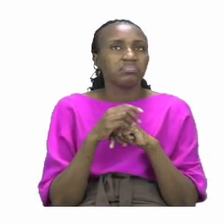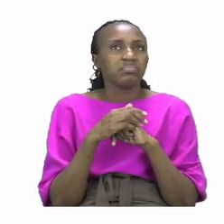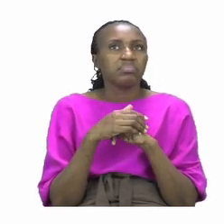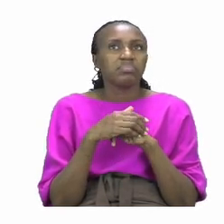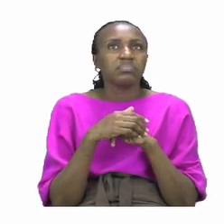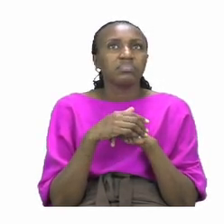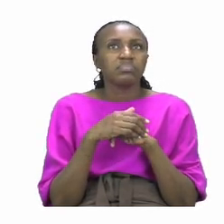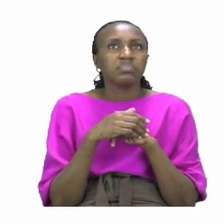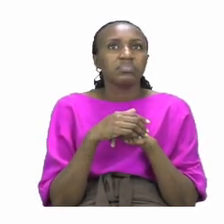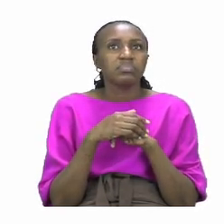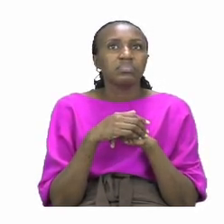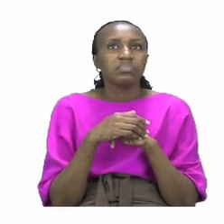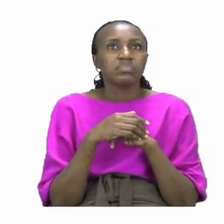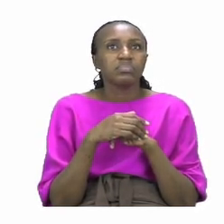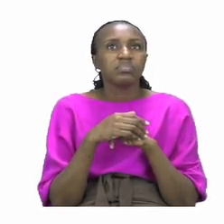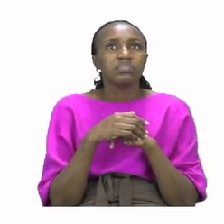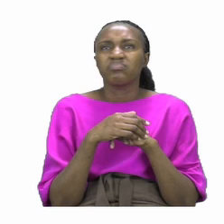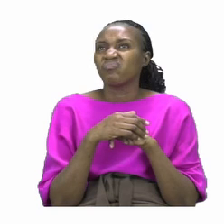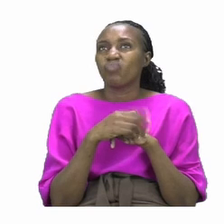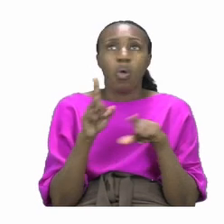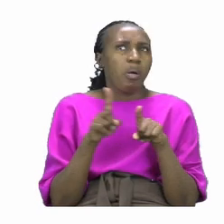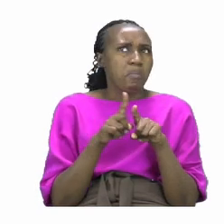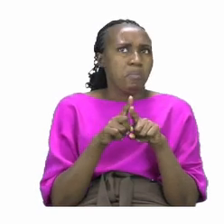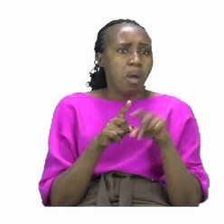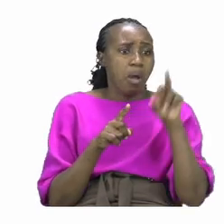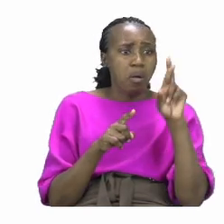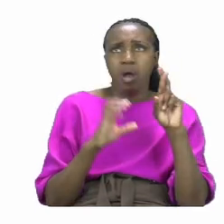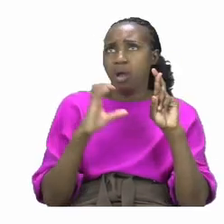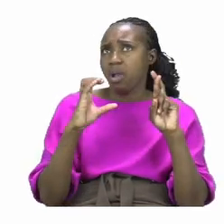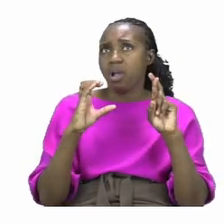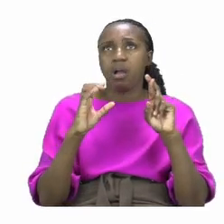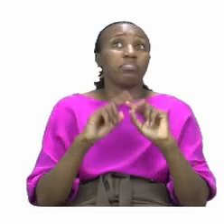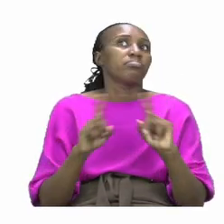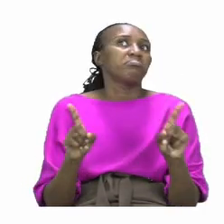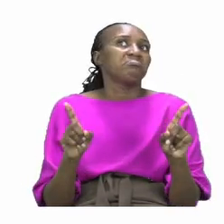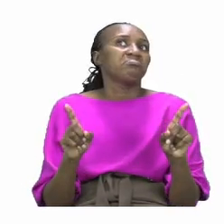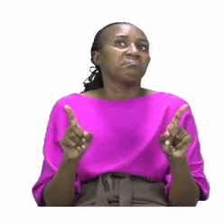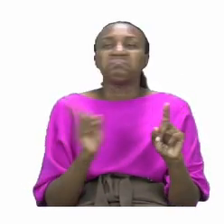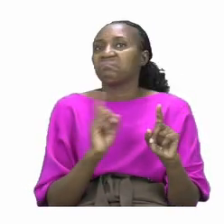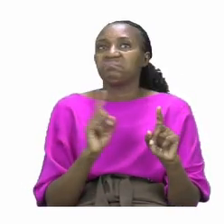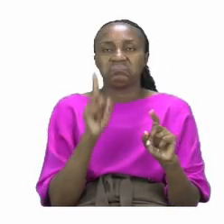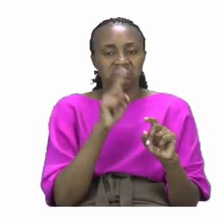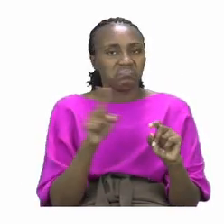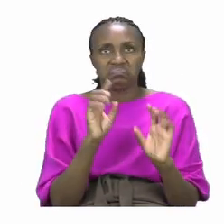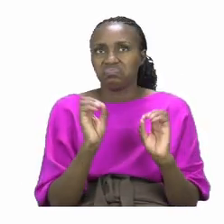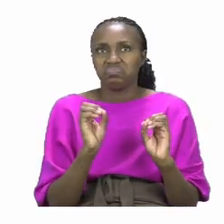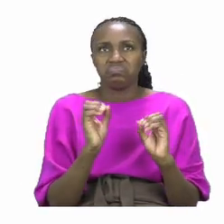Carrot. No, they don't sound like they have the same sound. So we can not circle the